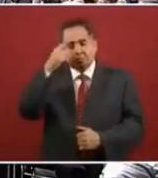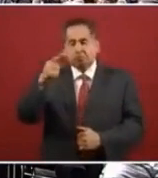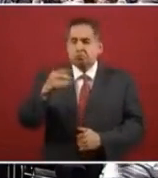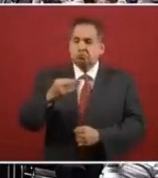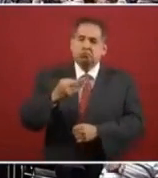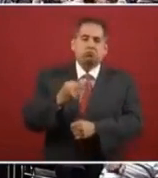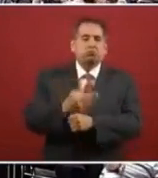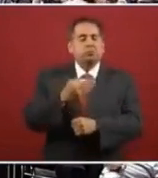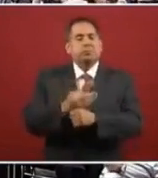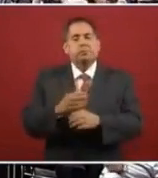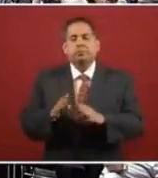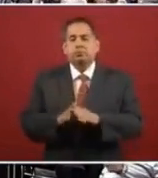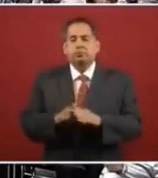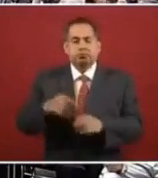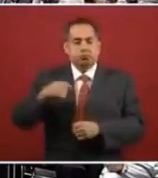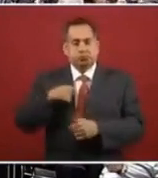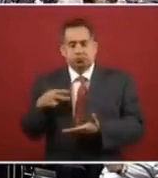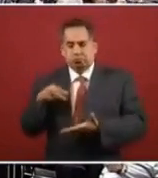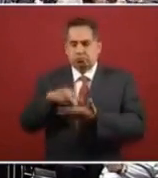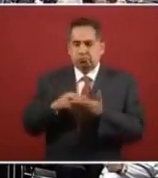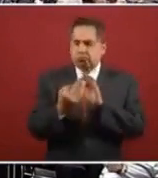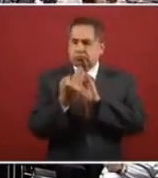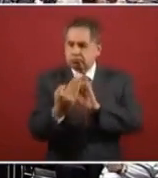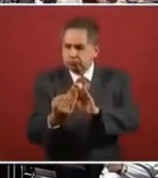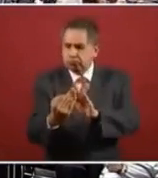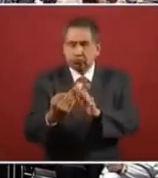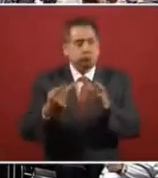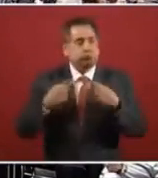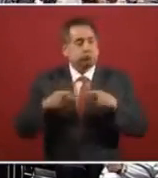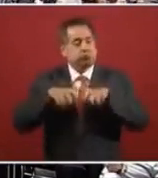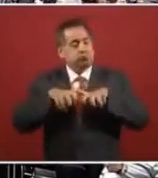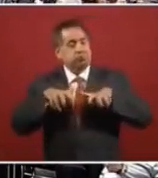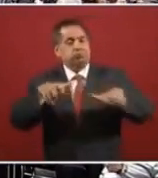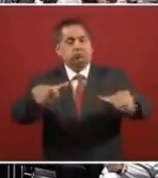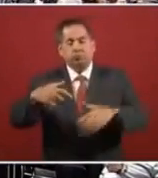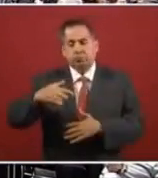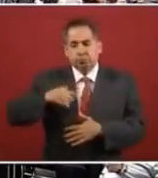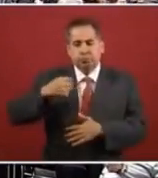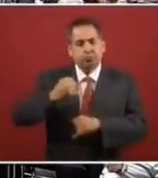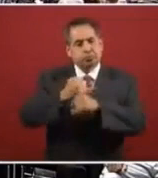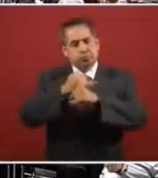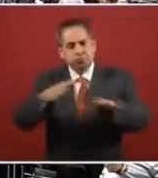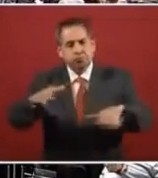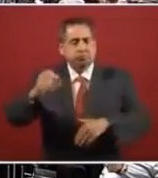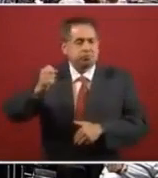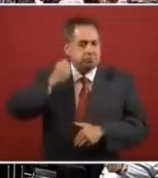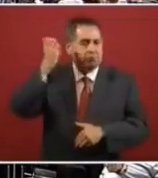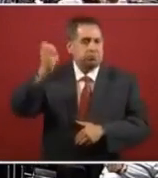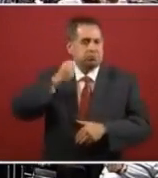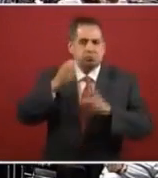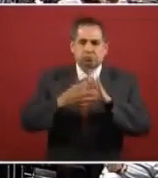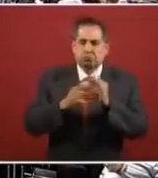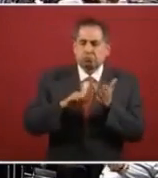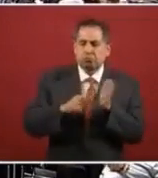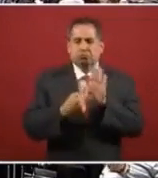to render information to the people of Mexico